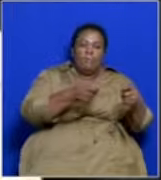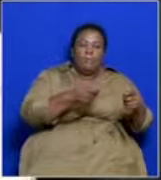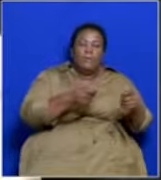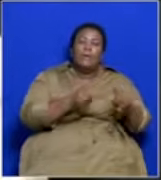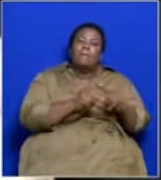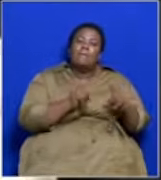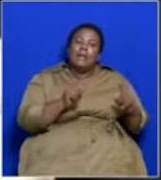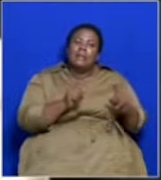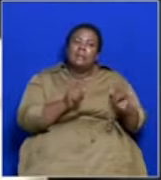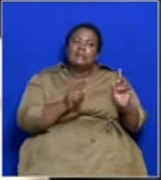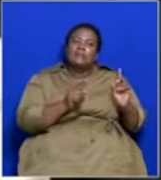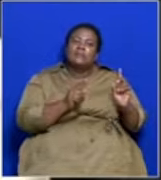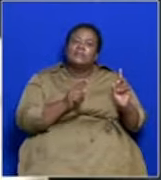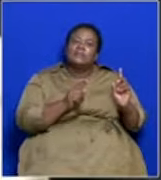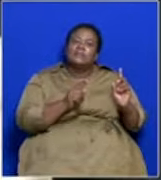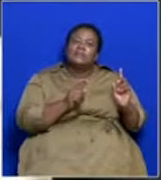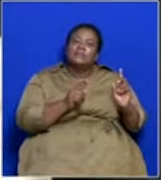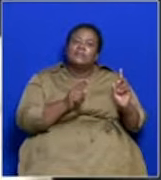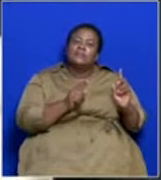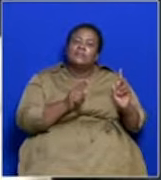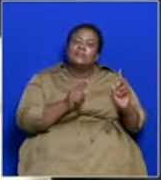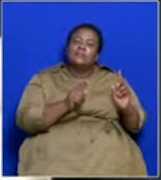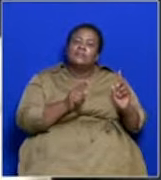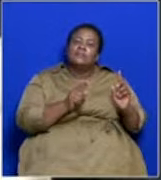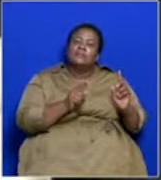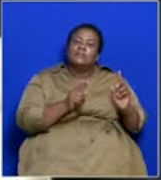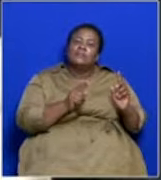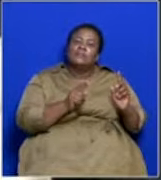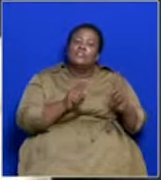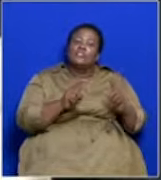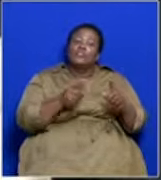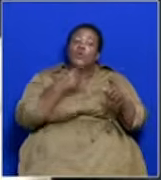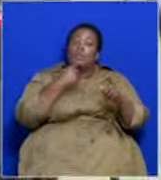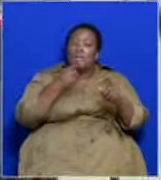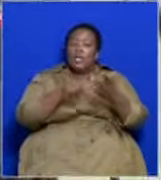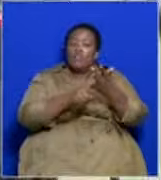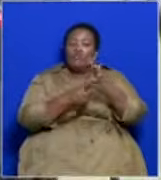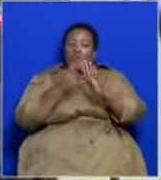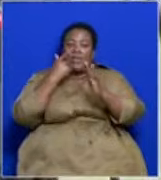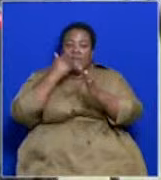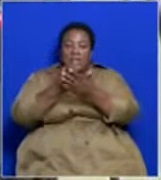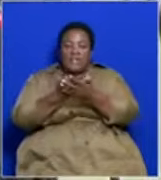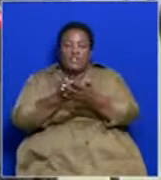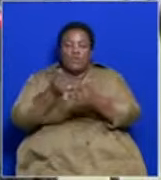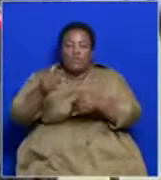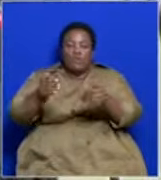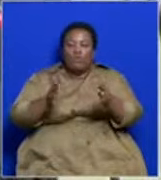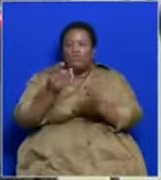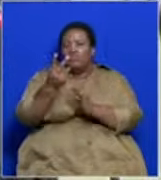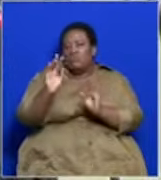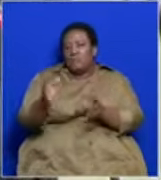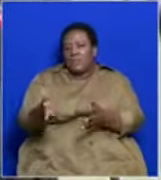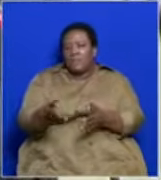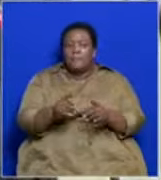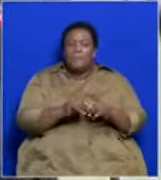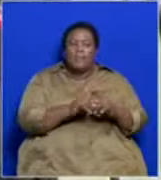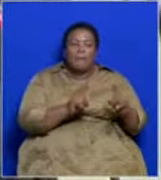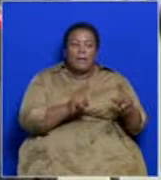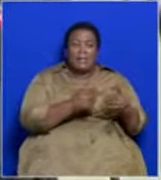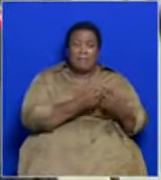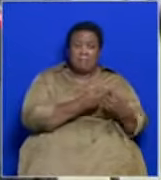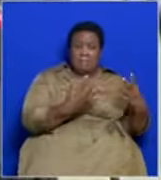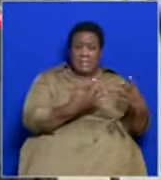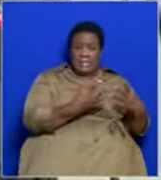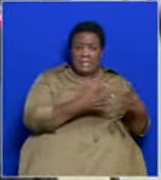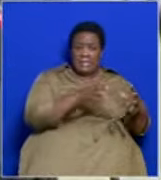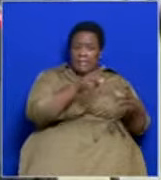So there you do have evidence of criminal conduct, of corruption, if you like,